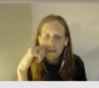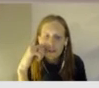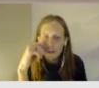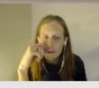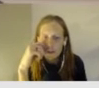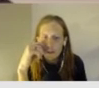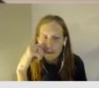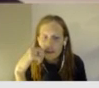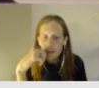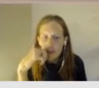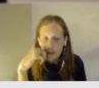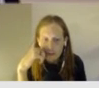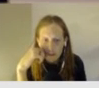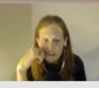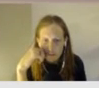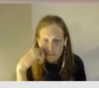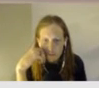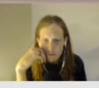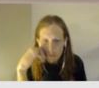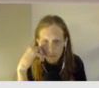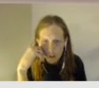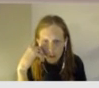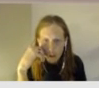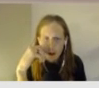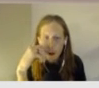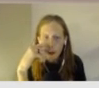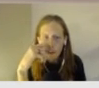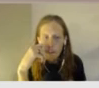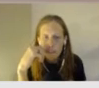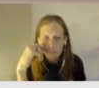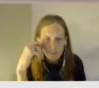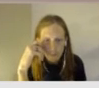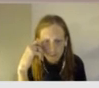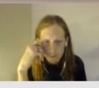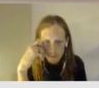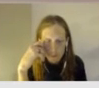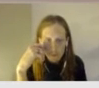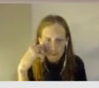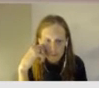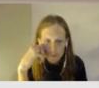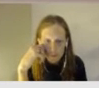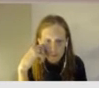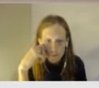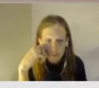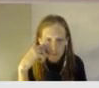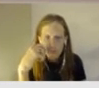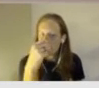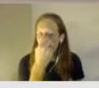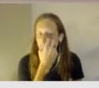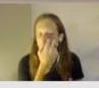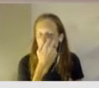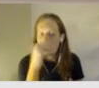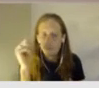when they come out with these firmware updates, and they're free, and they happen periodically every few months, and it's like getting a brand